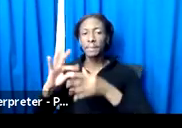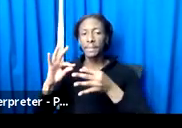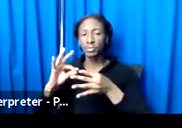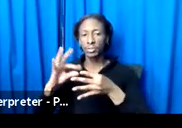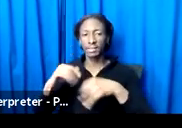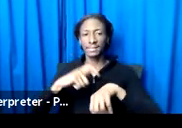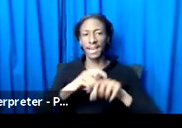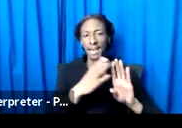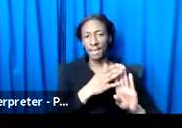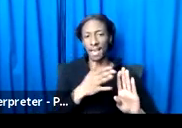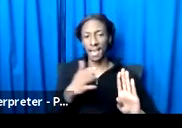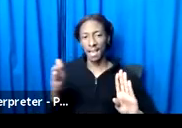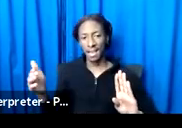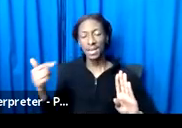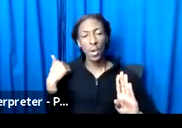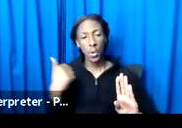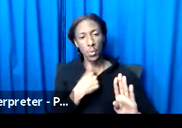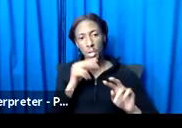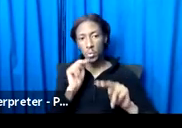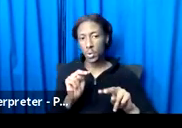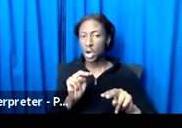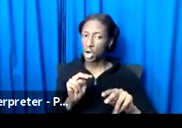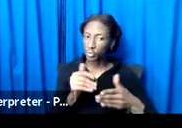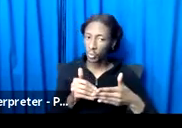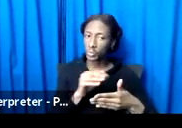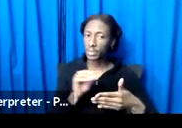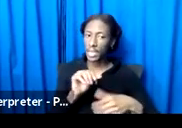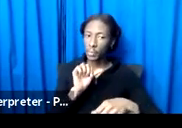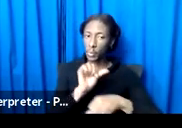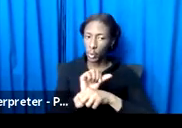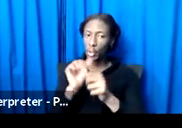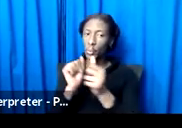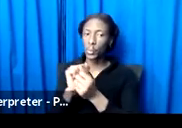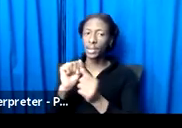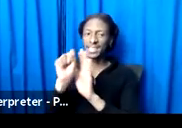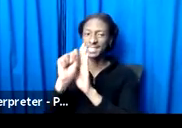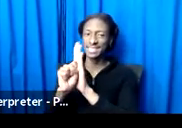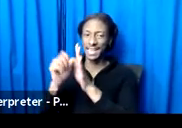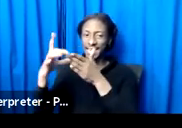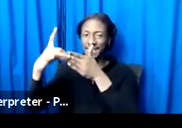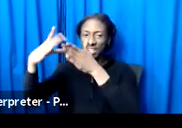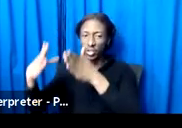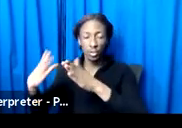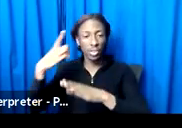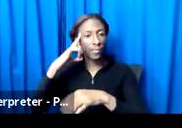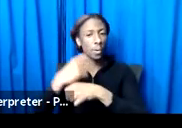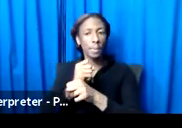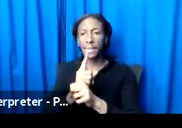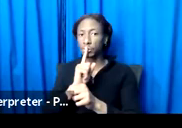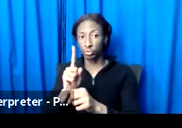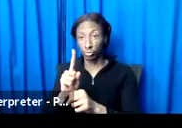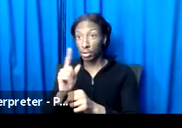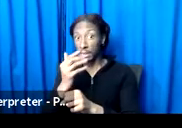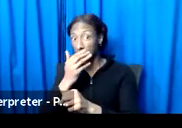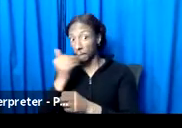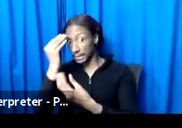timeline. We are watching this closely, and we are also working with state leaders to make sure that the best information is coming